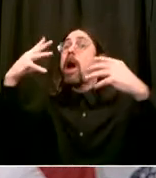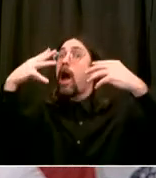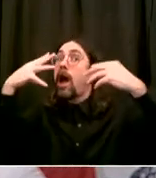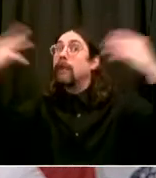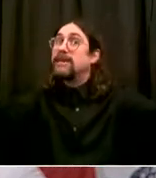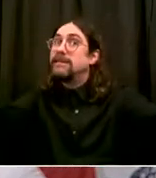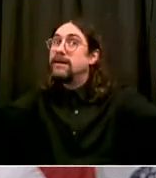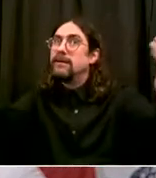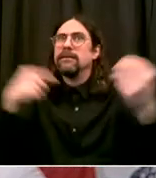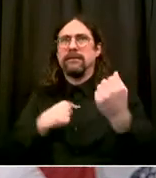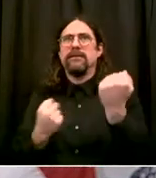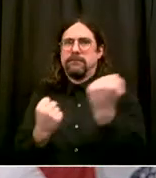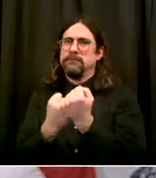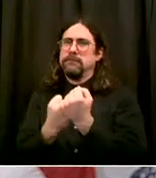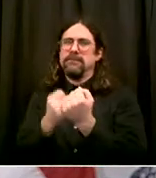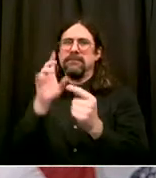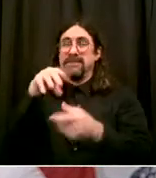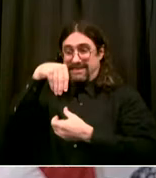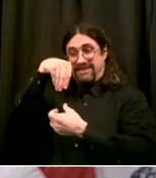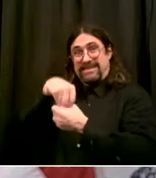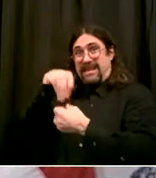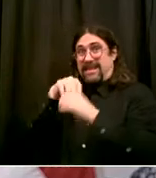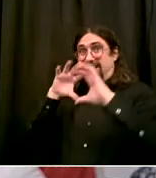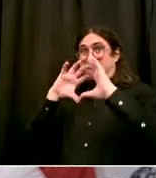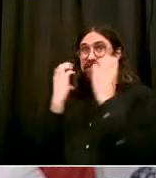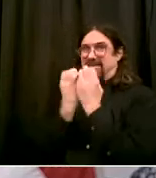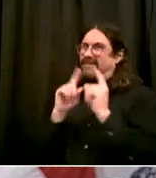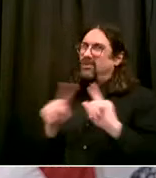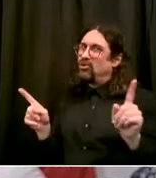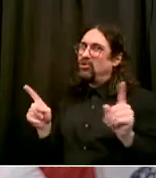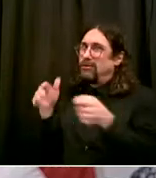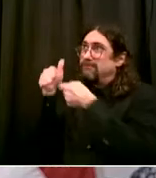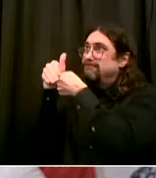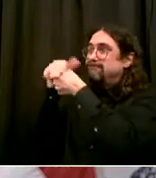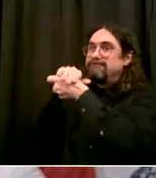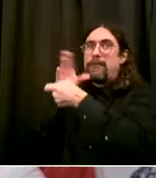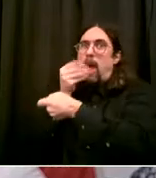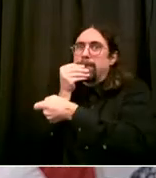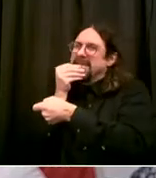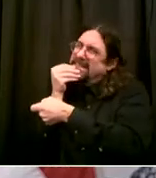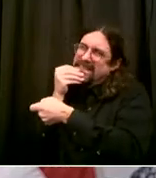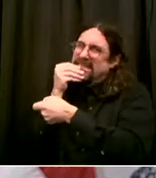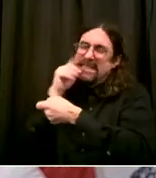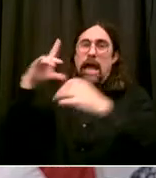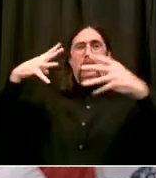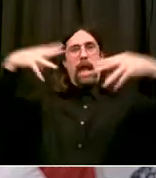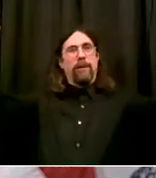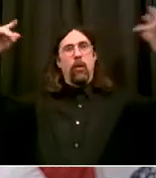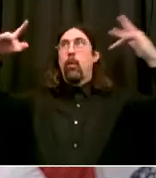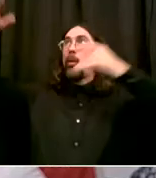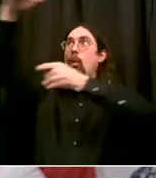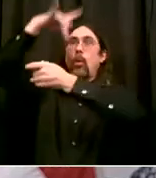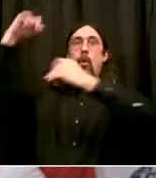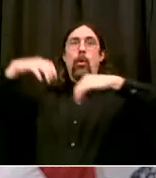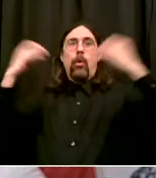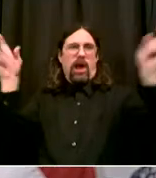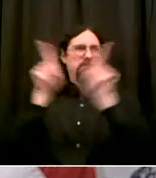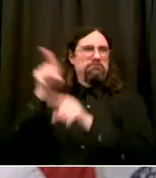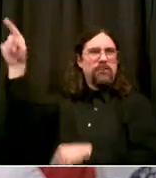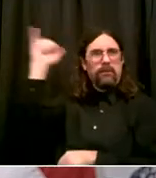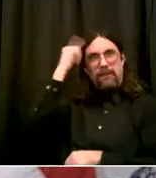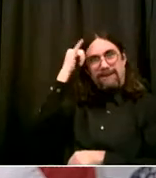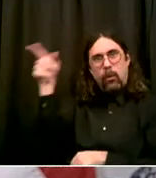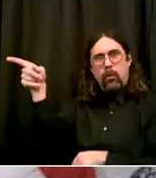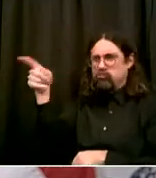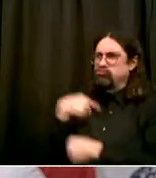on, crucial difference from not having a mask on. As I understand the plan, this is, you know, outdoors plus